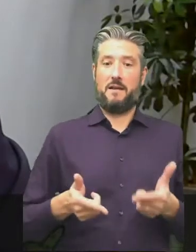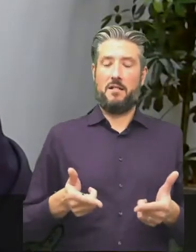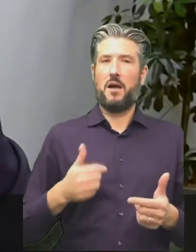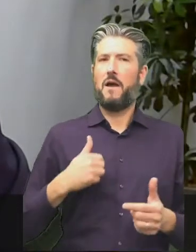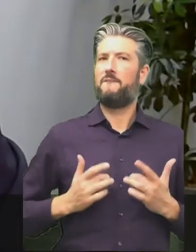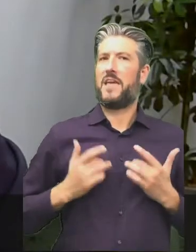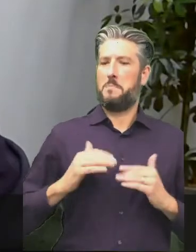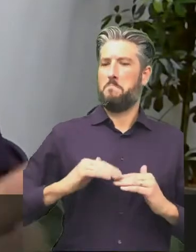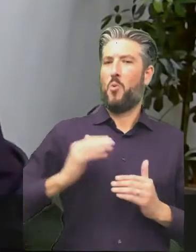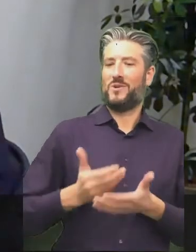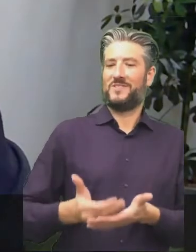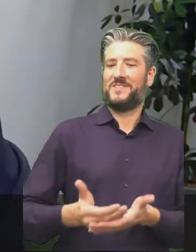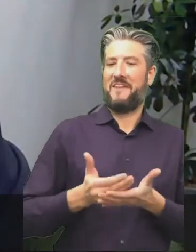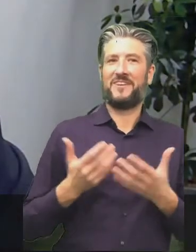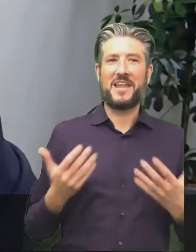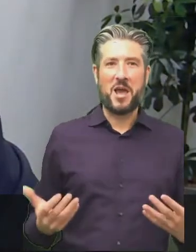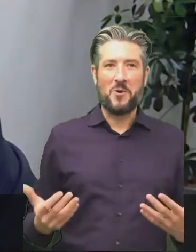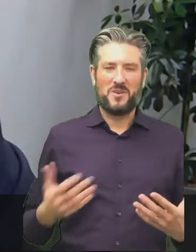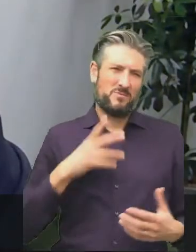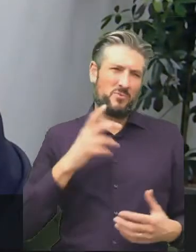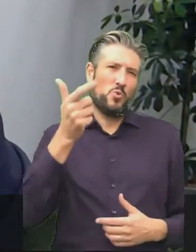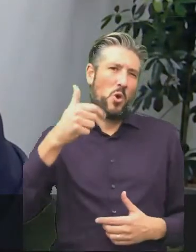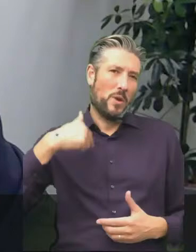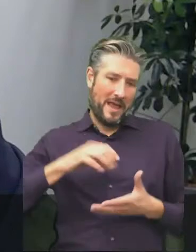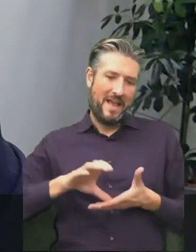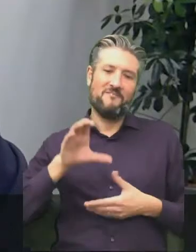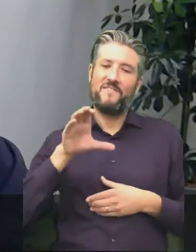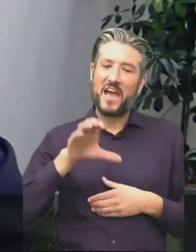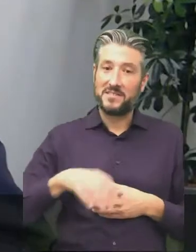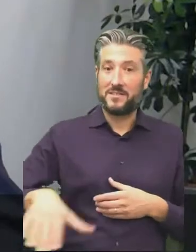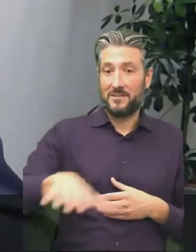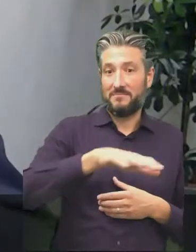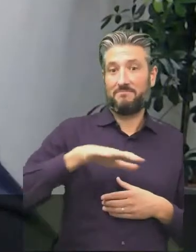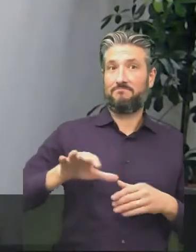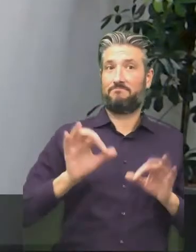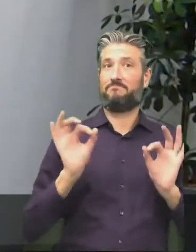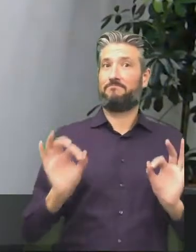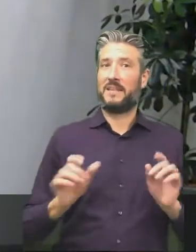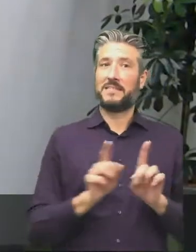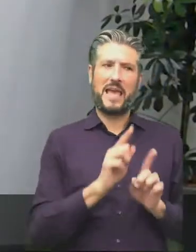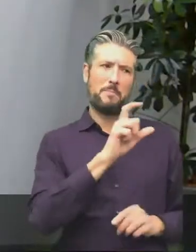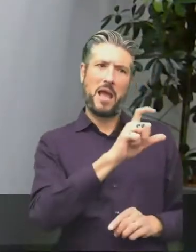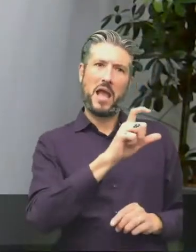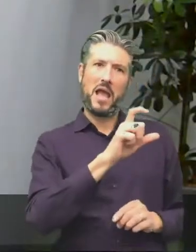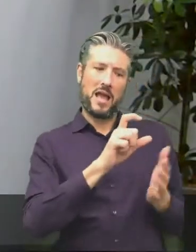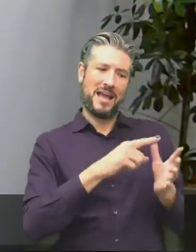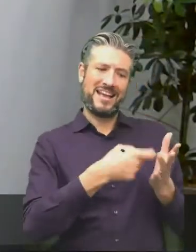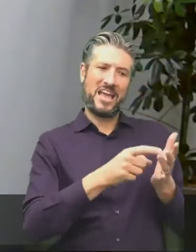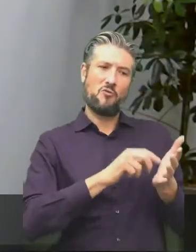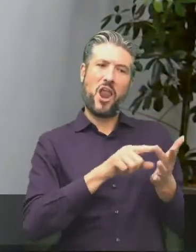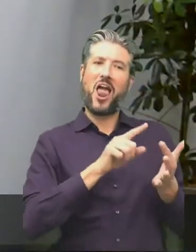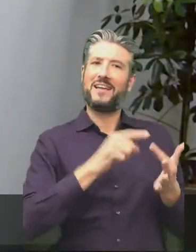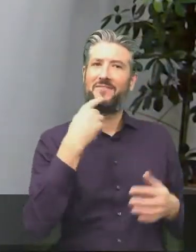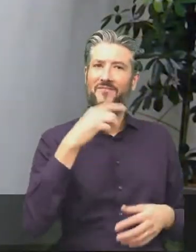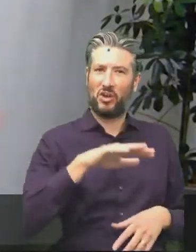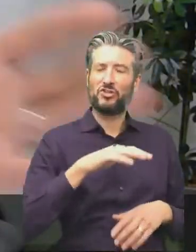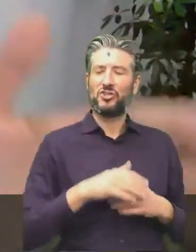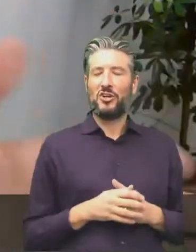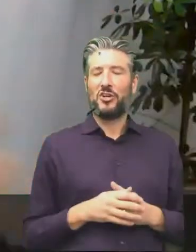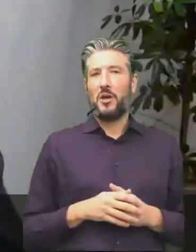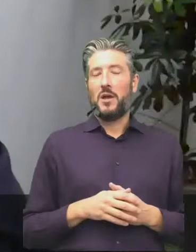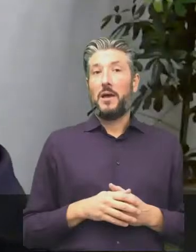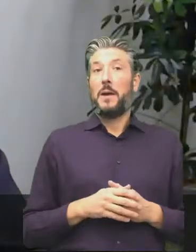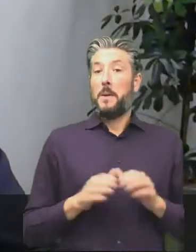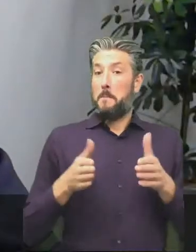in cycling in London, as Caroline referred to earlier on. And so before the pandemic began, we'd managed to